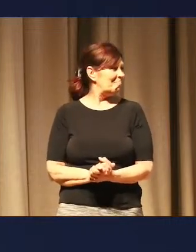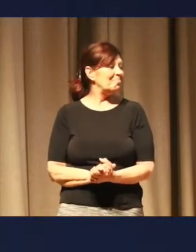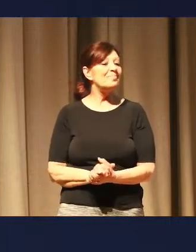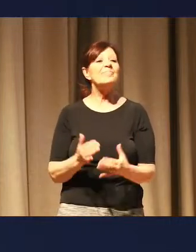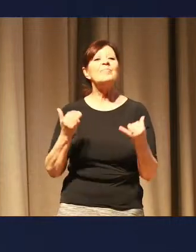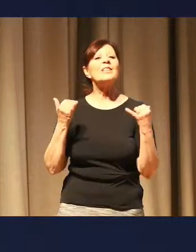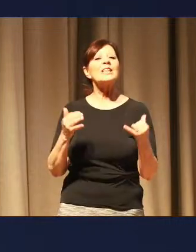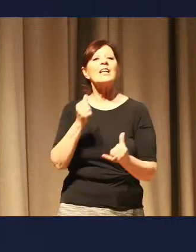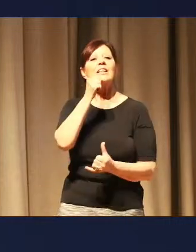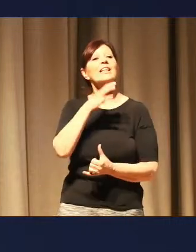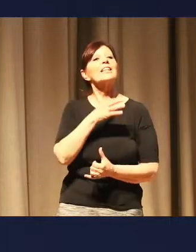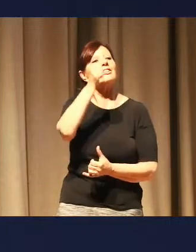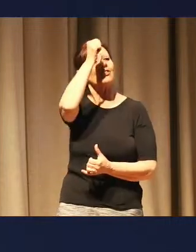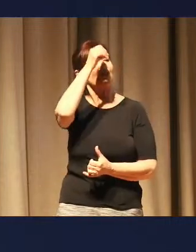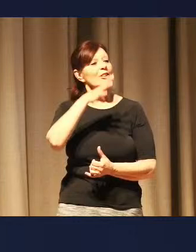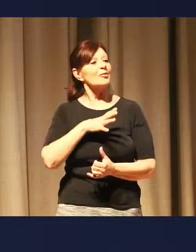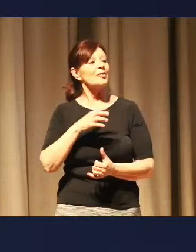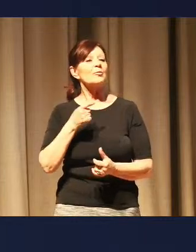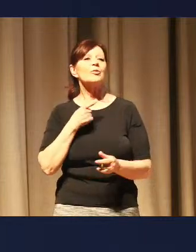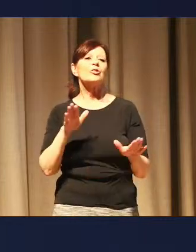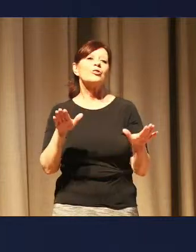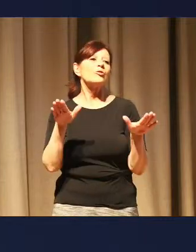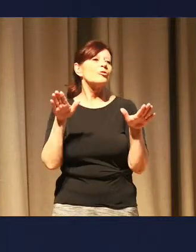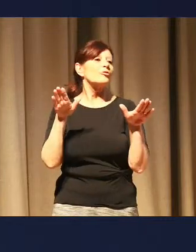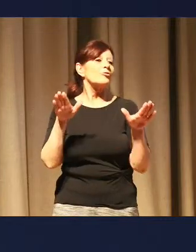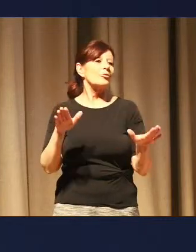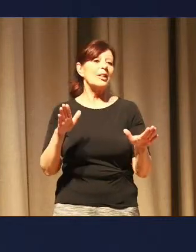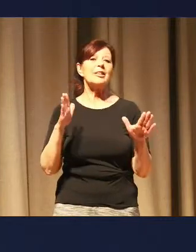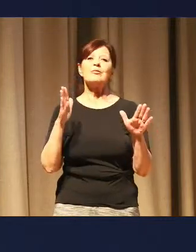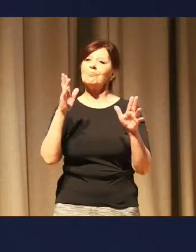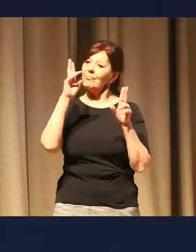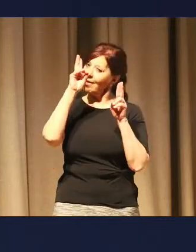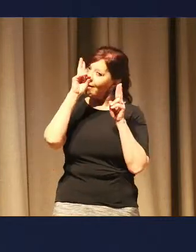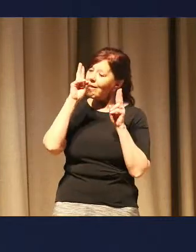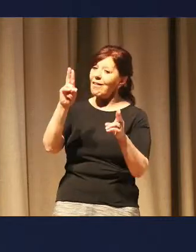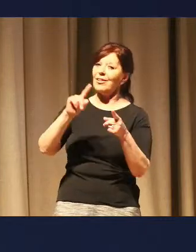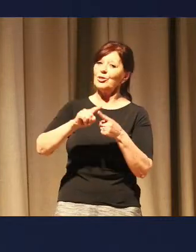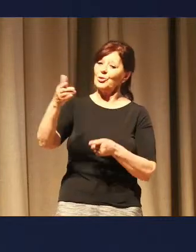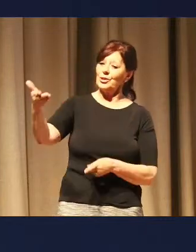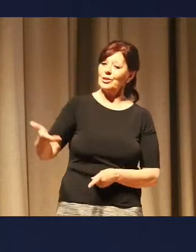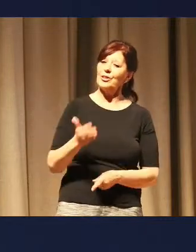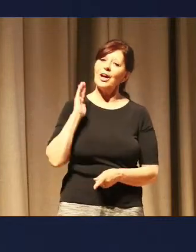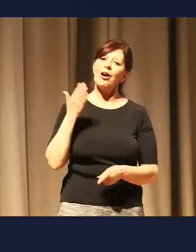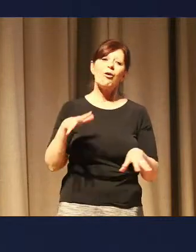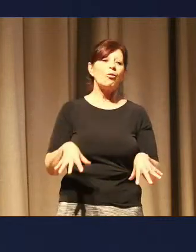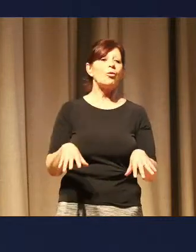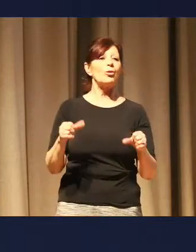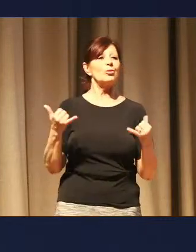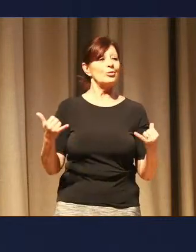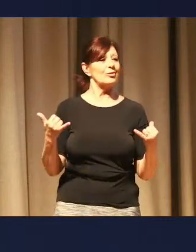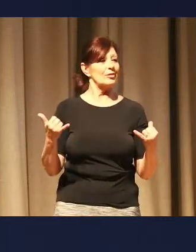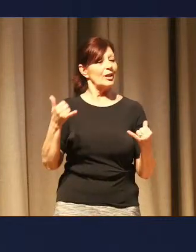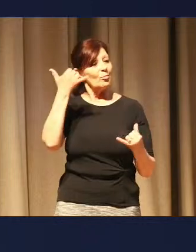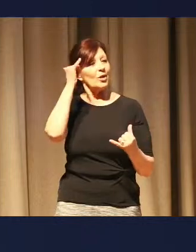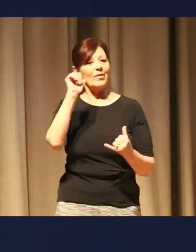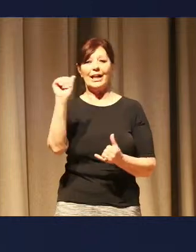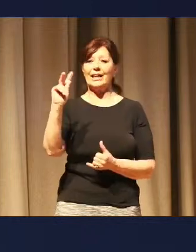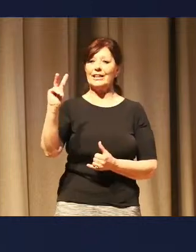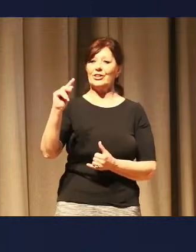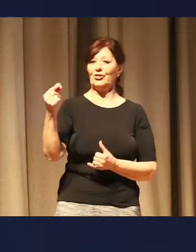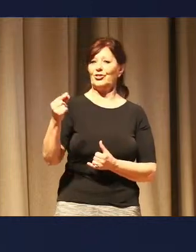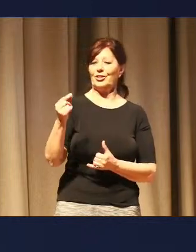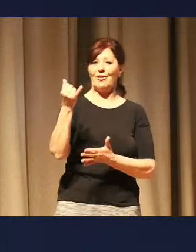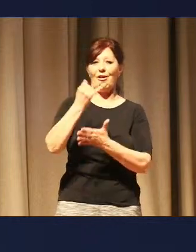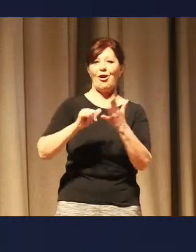And now, ladies and gentlemen, it gives me great honor to introduce our host here at the Buffalo AKG